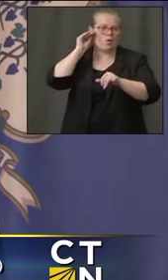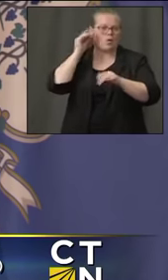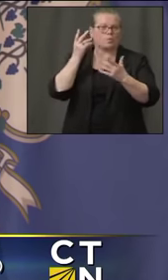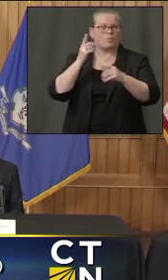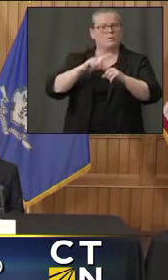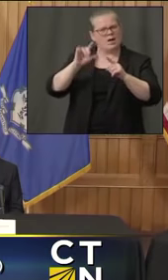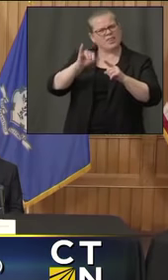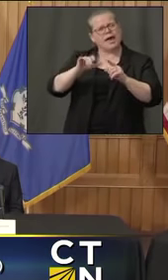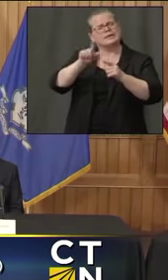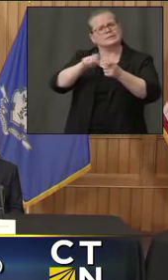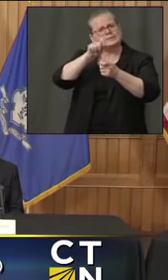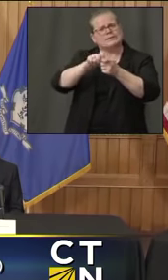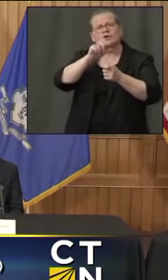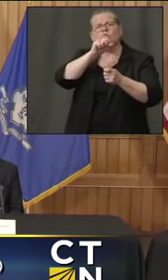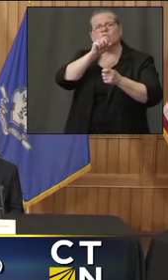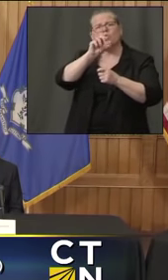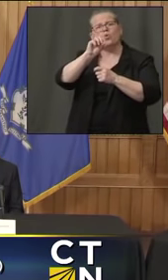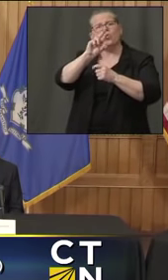Governor.